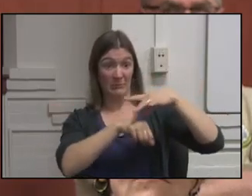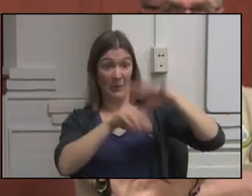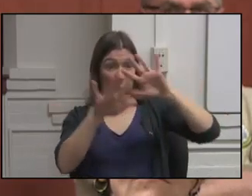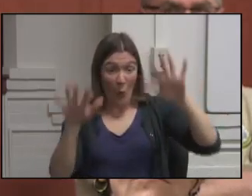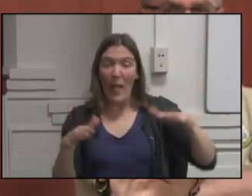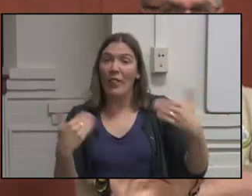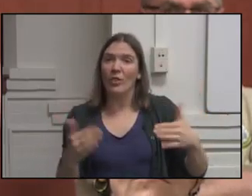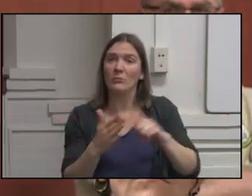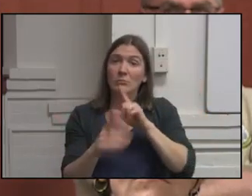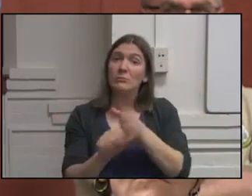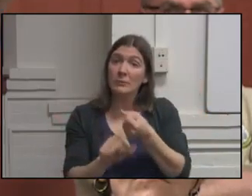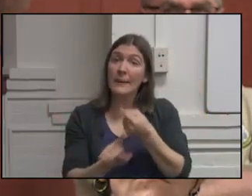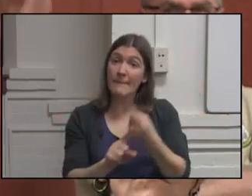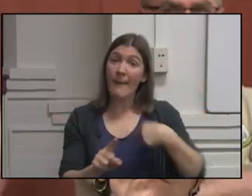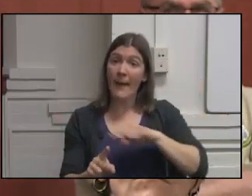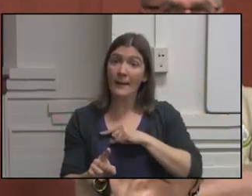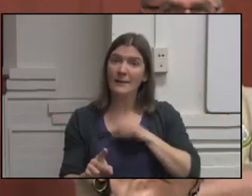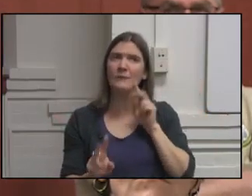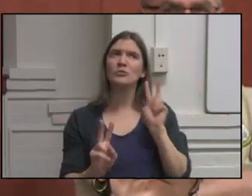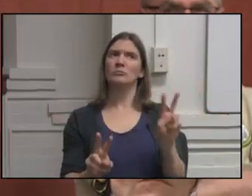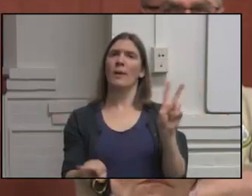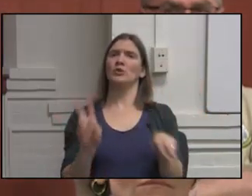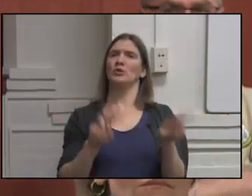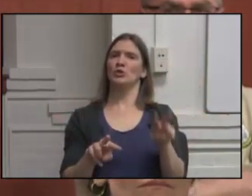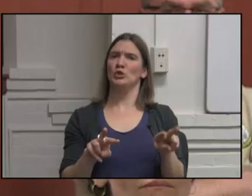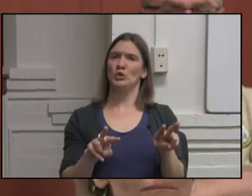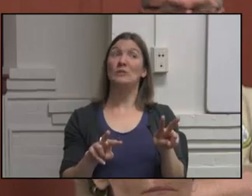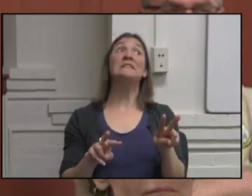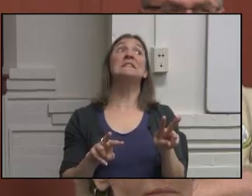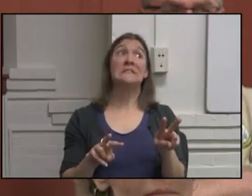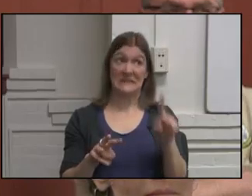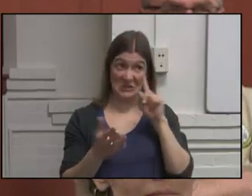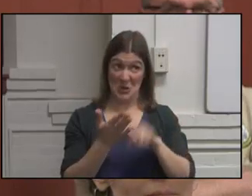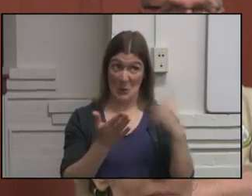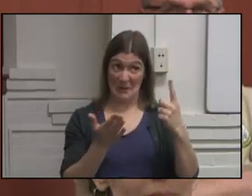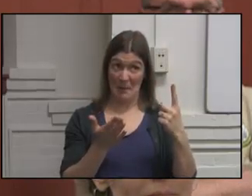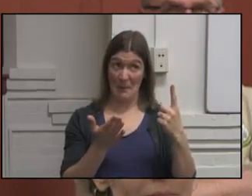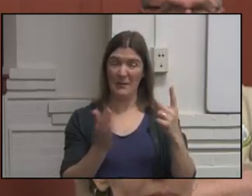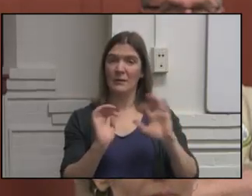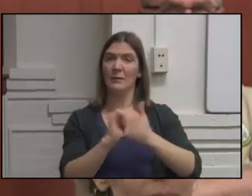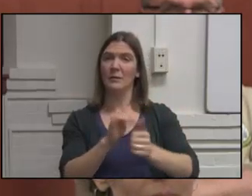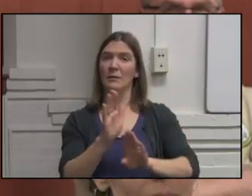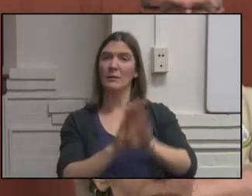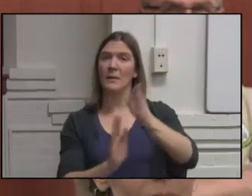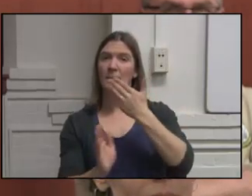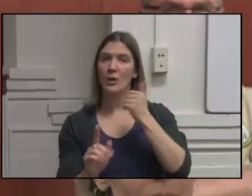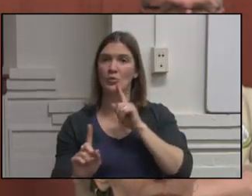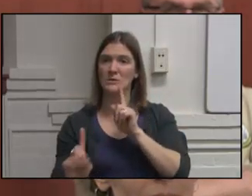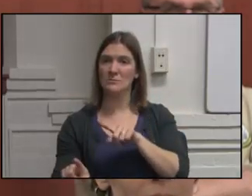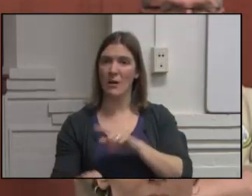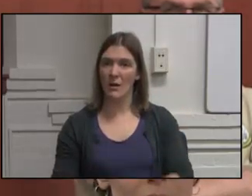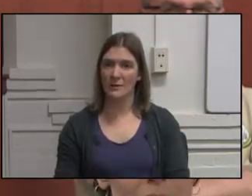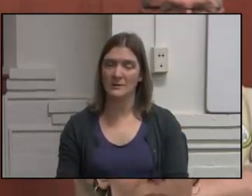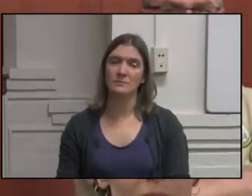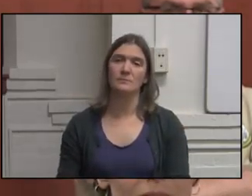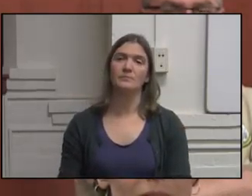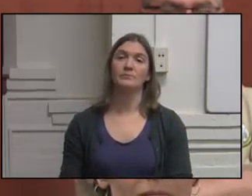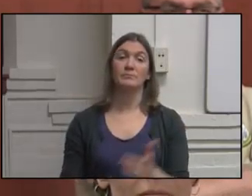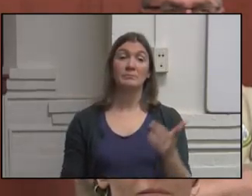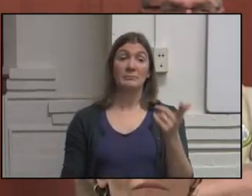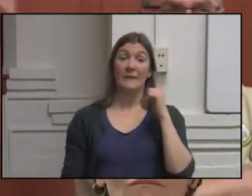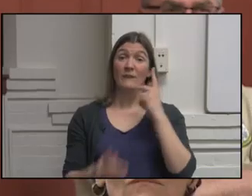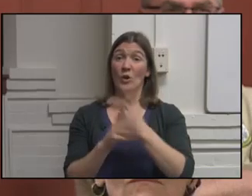us, and develop responses to that in terms of